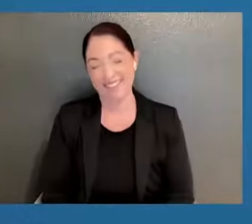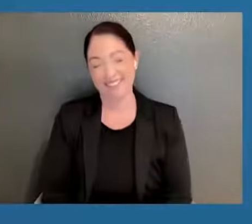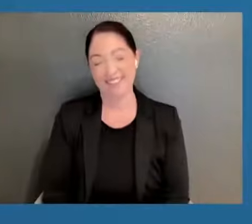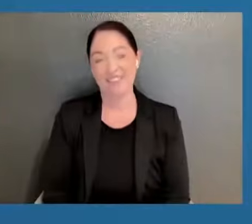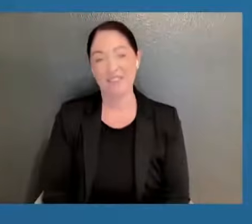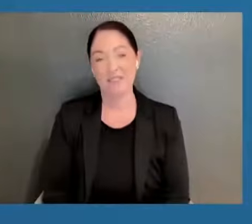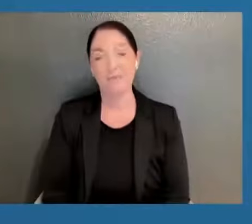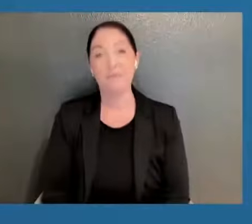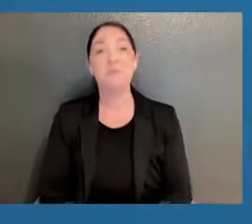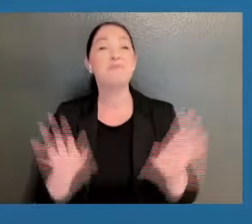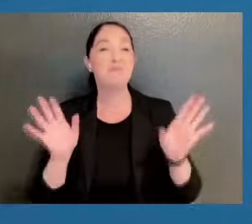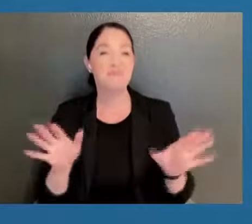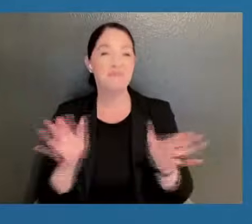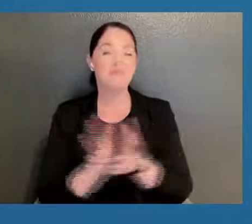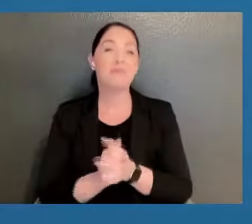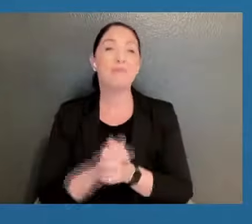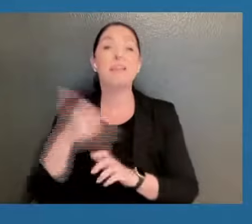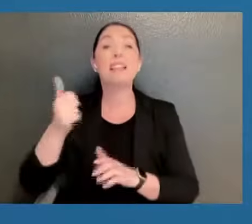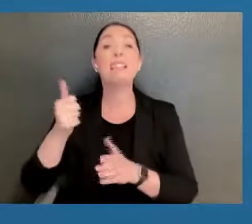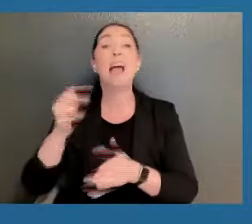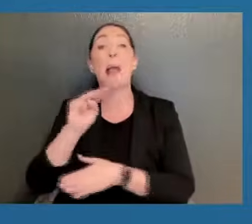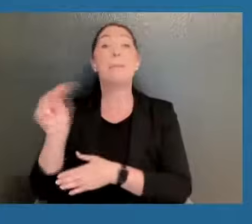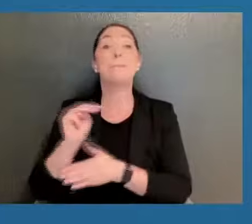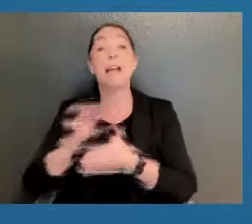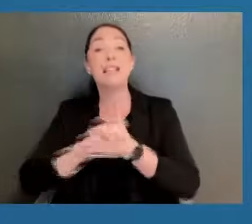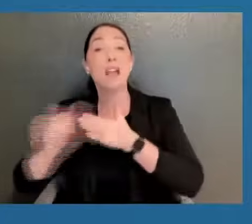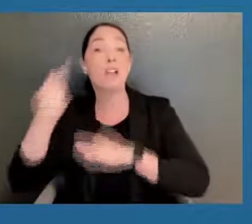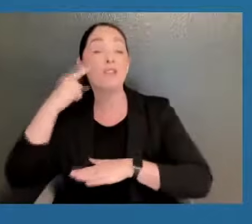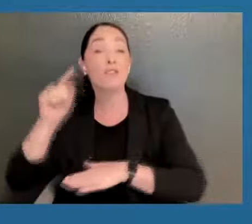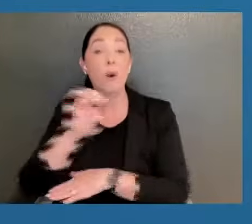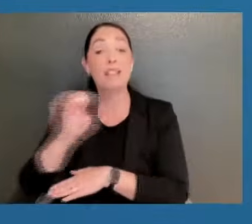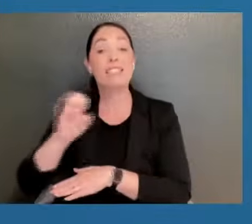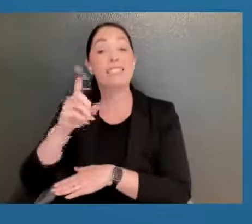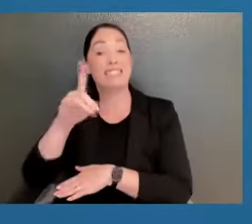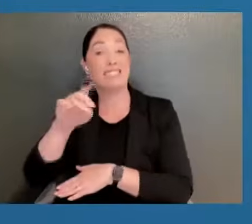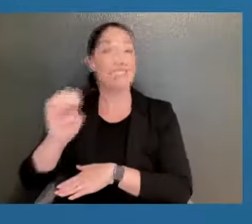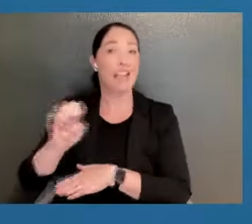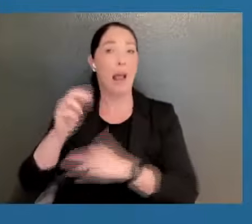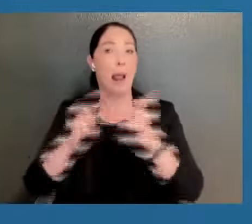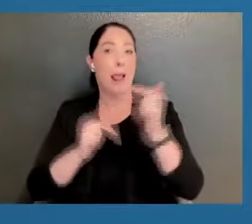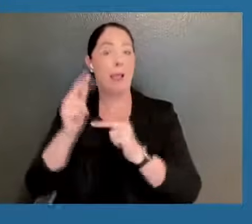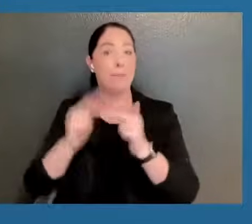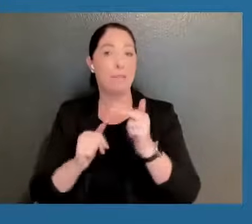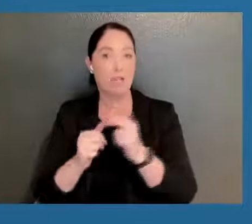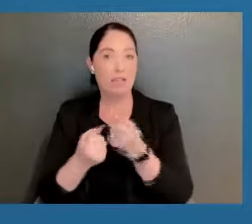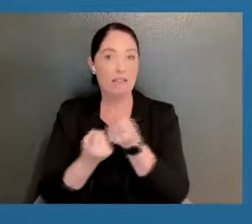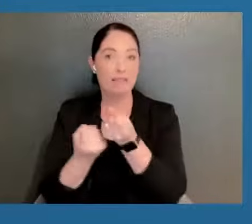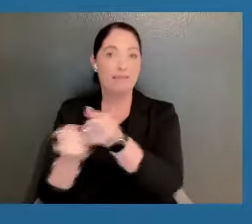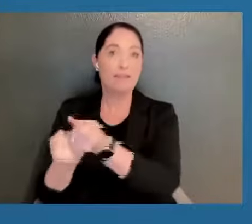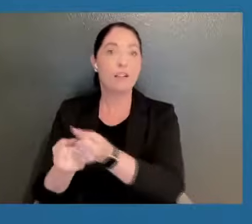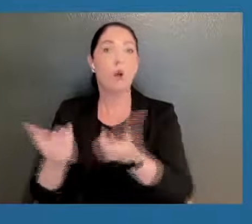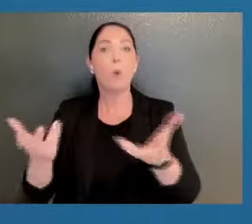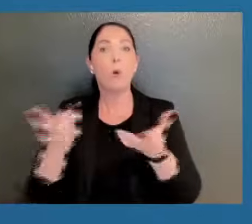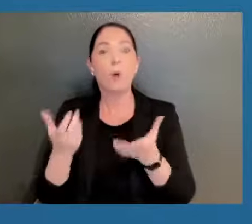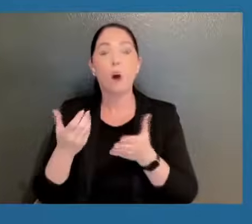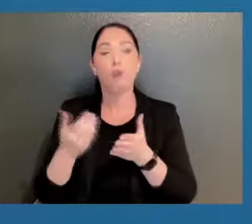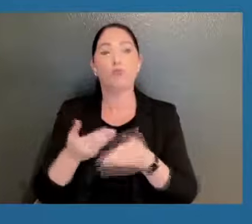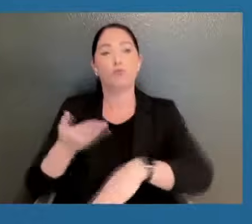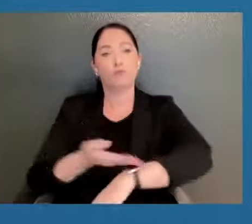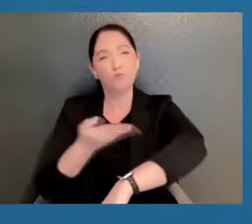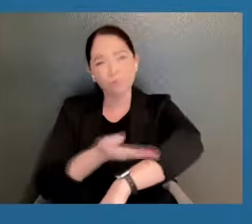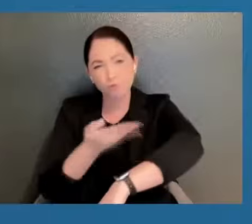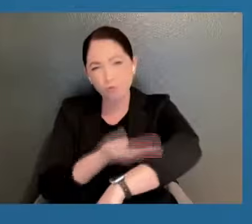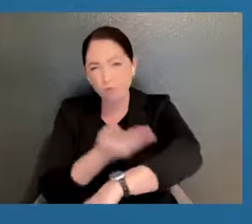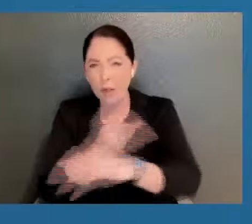So $10 million for the East Side Building Fund. We want to assist in renovating the buildings, the great architecture